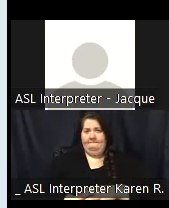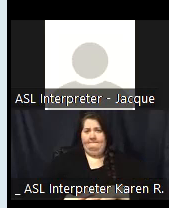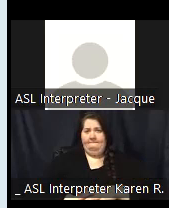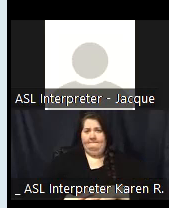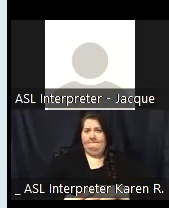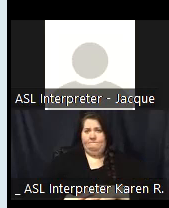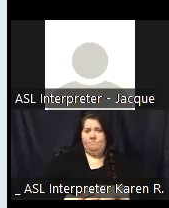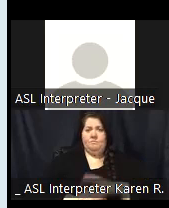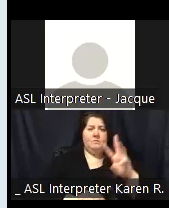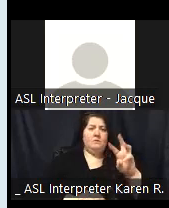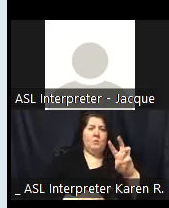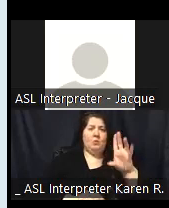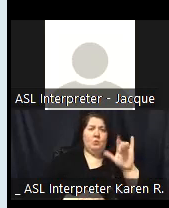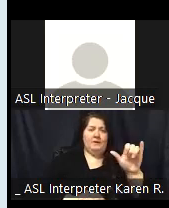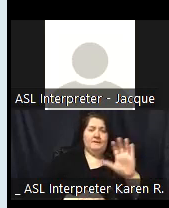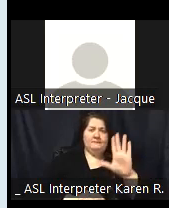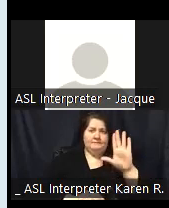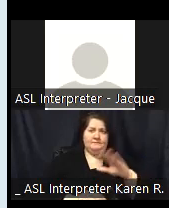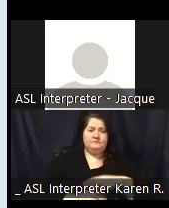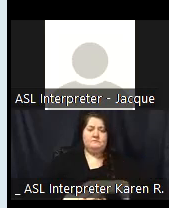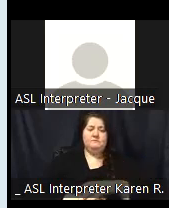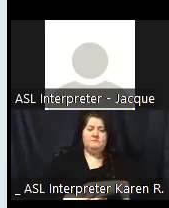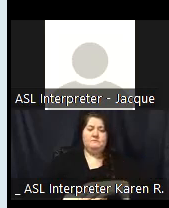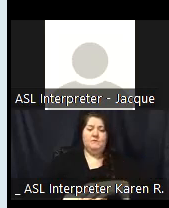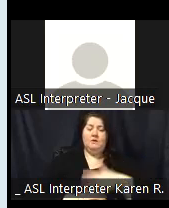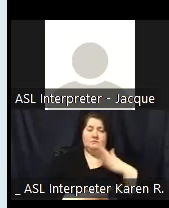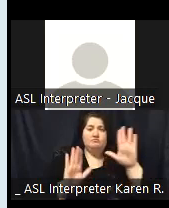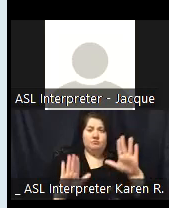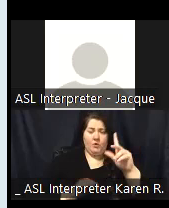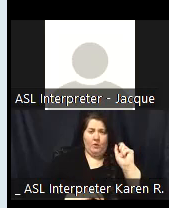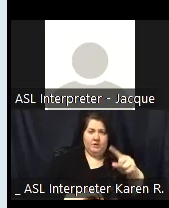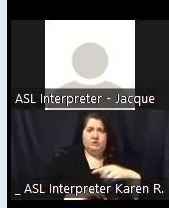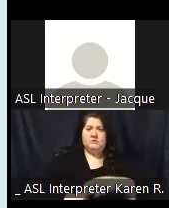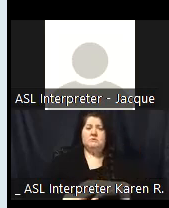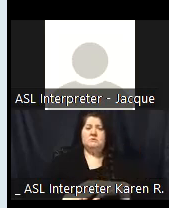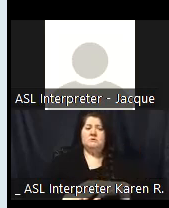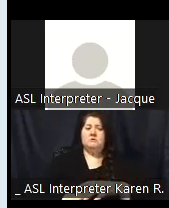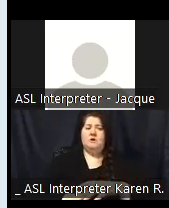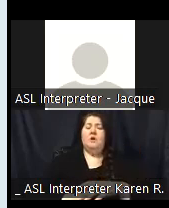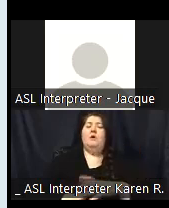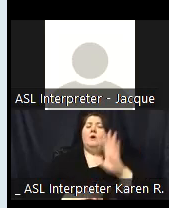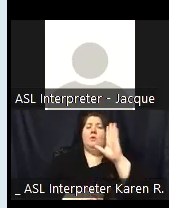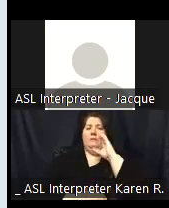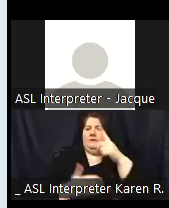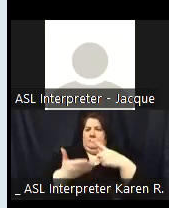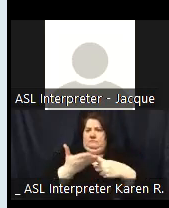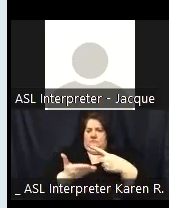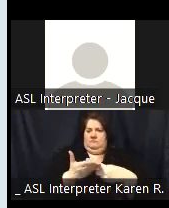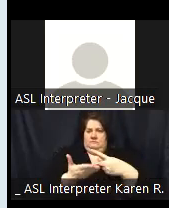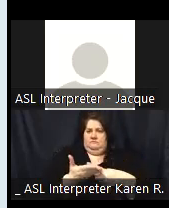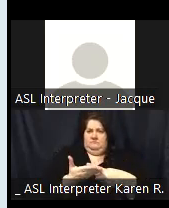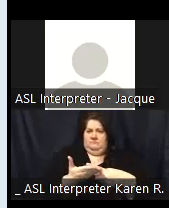This is Wendy. Also a great question. And we will be talking about